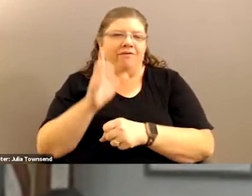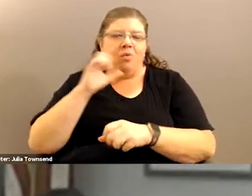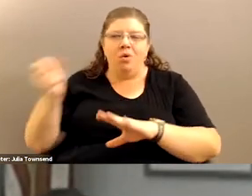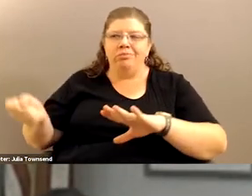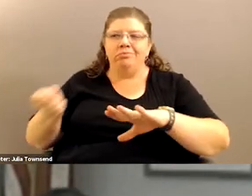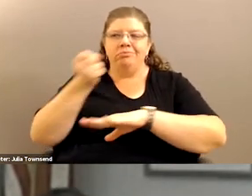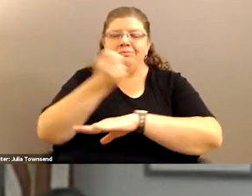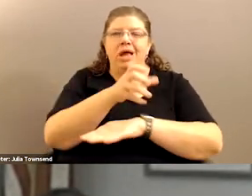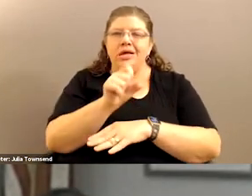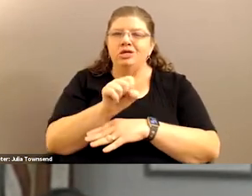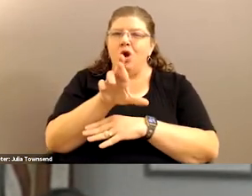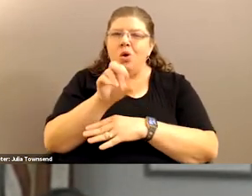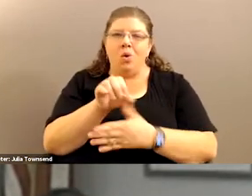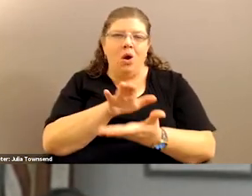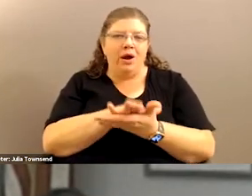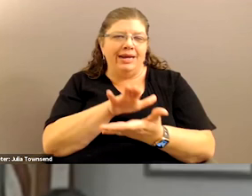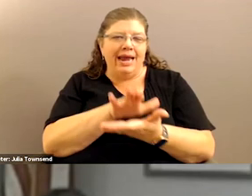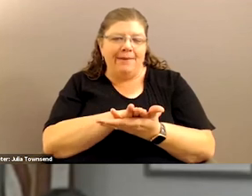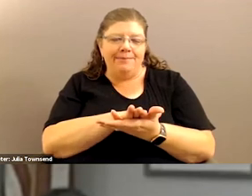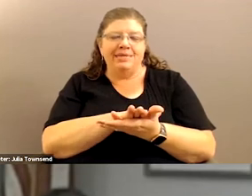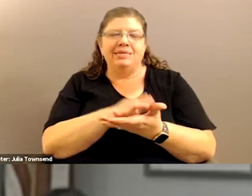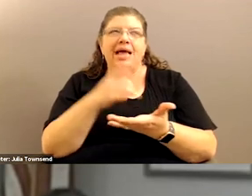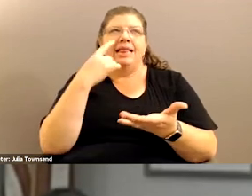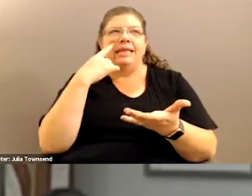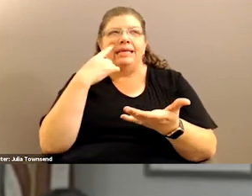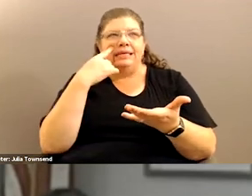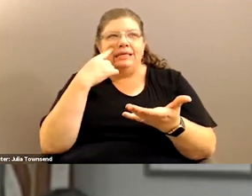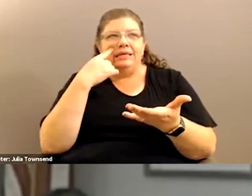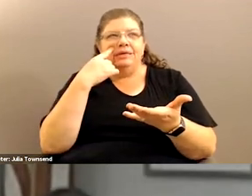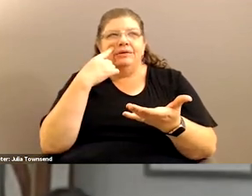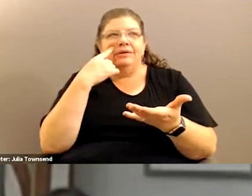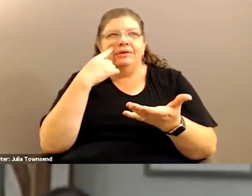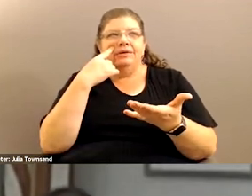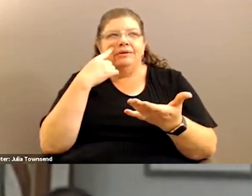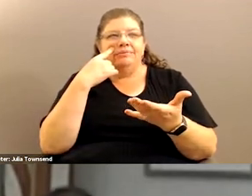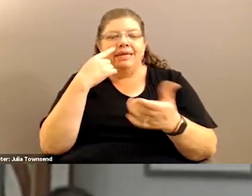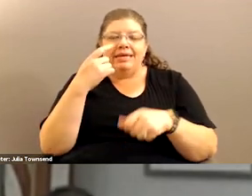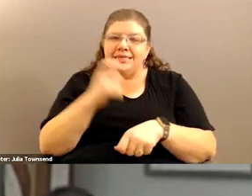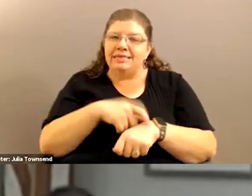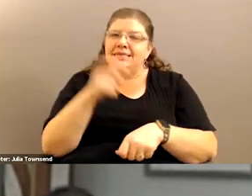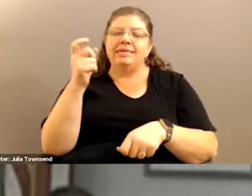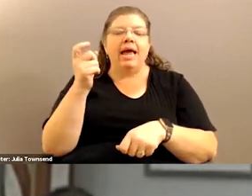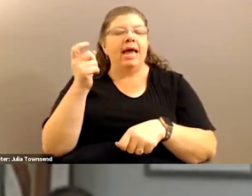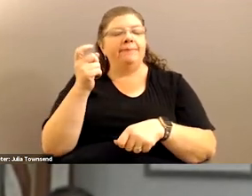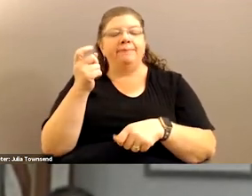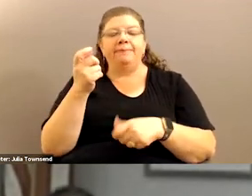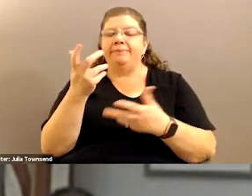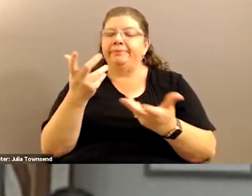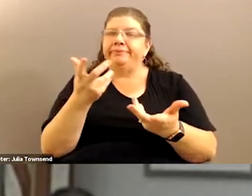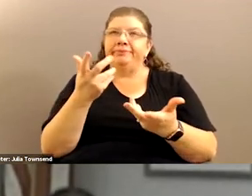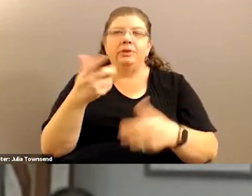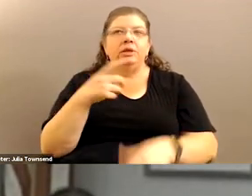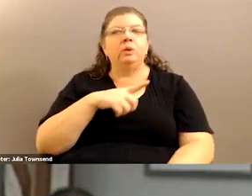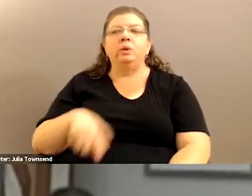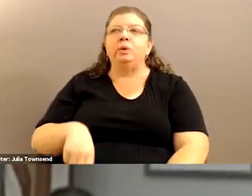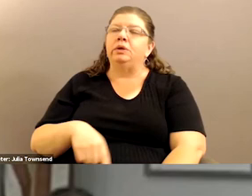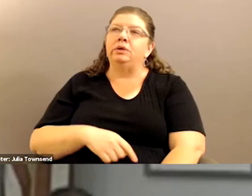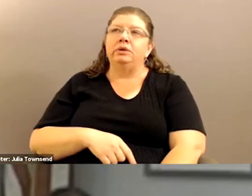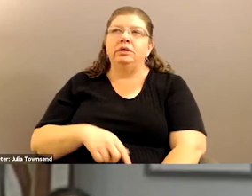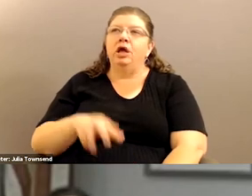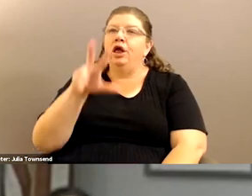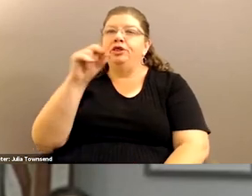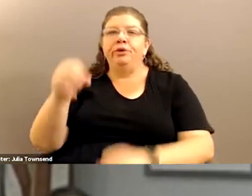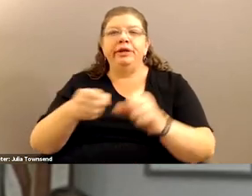on our campus i think it's the it's the time it's you know lord um 30 years